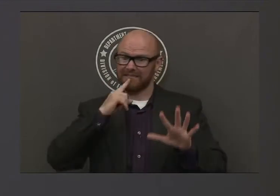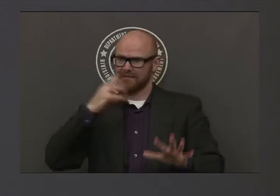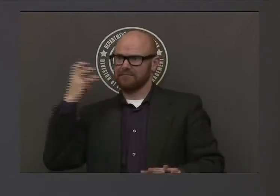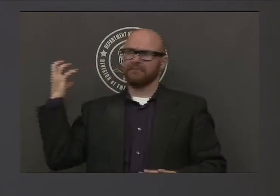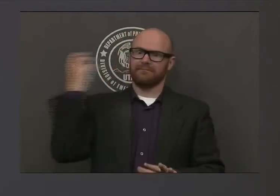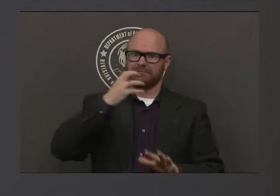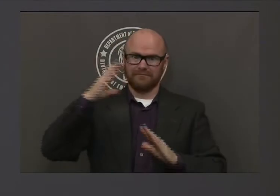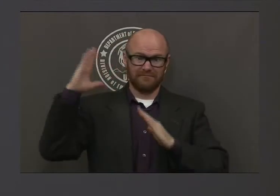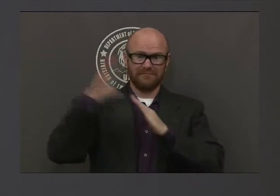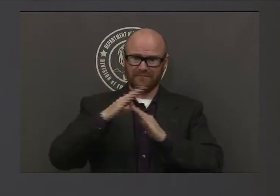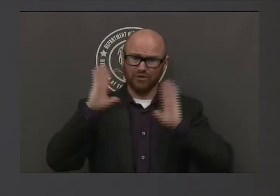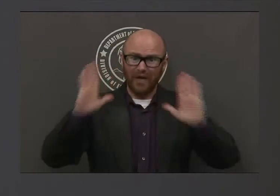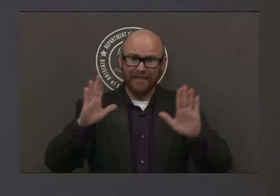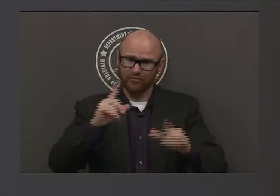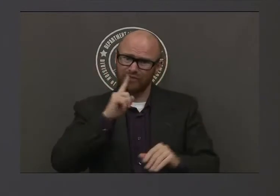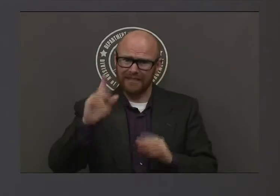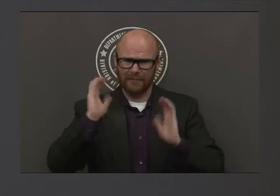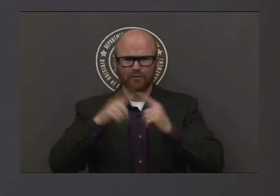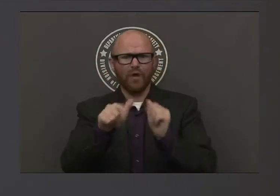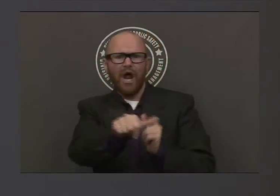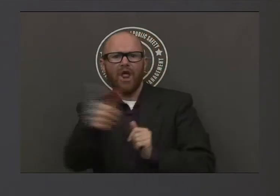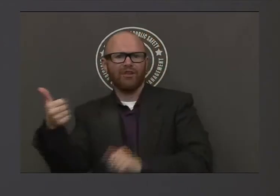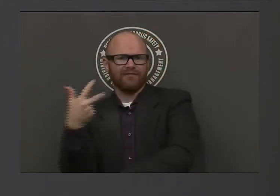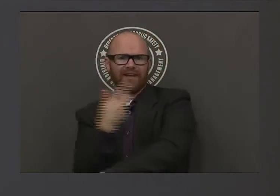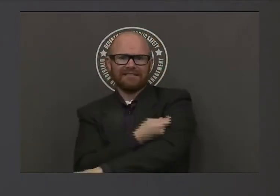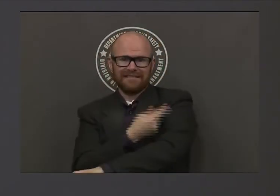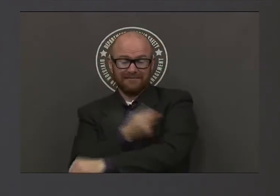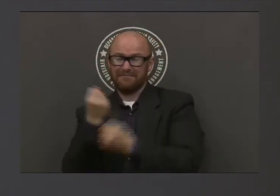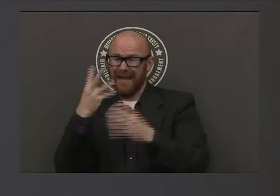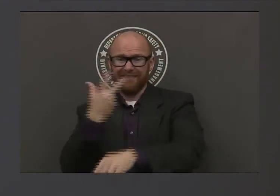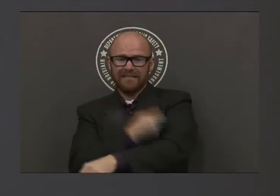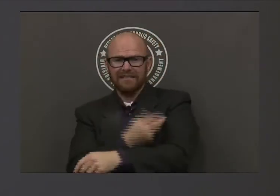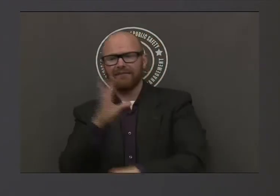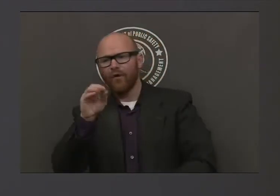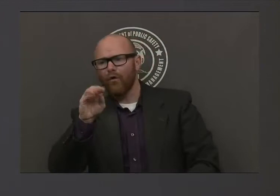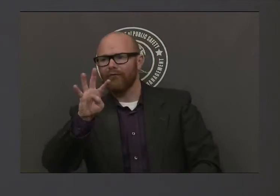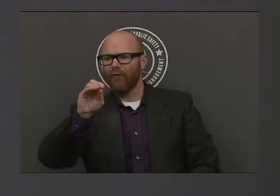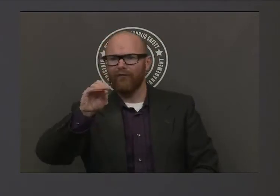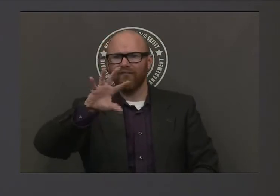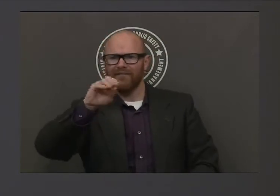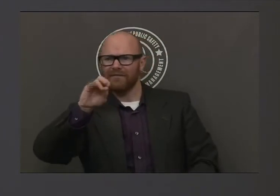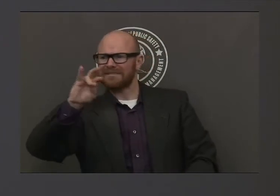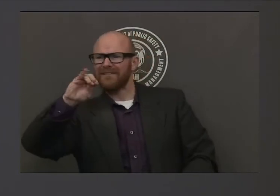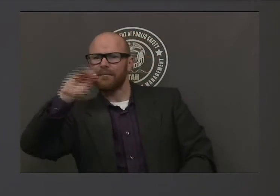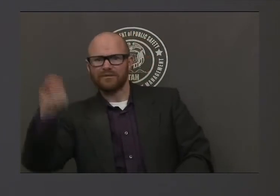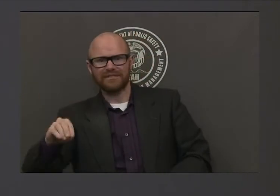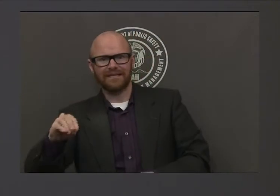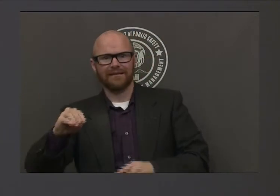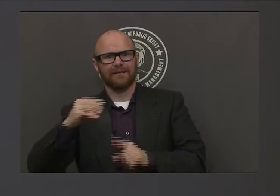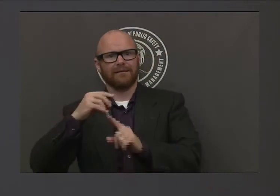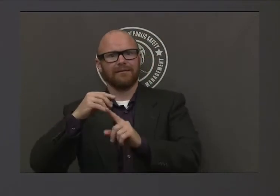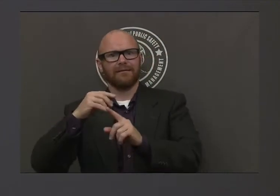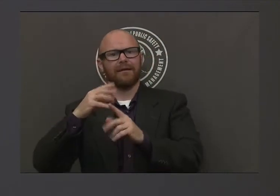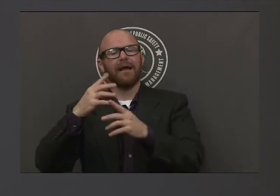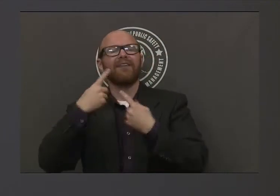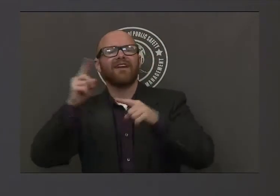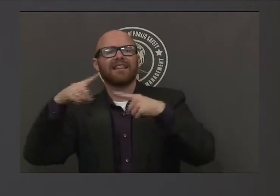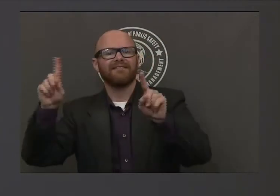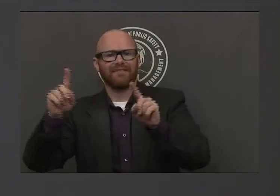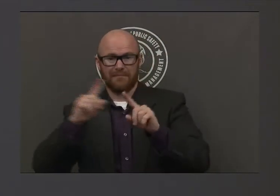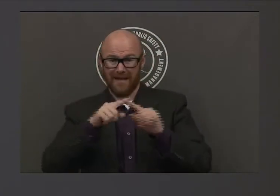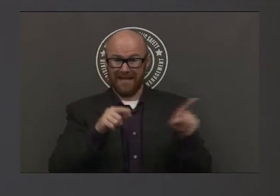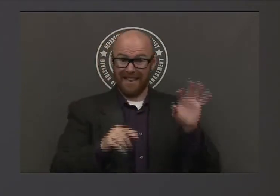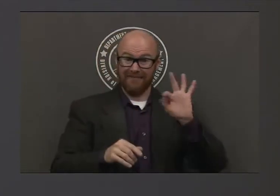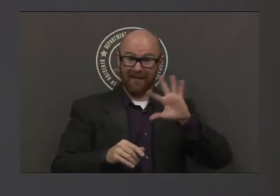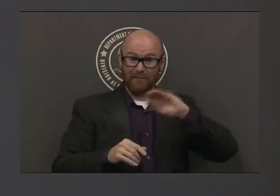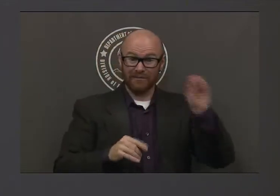the estimates. So we're really relying on a large percentage of the Utah population to get vaccinated as quickly as possible so that we